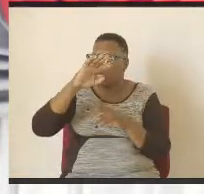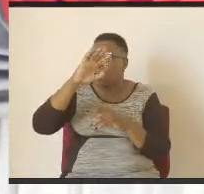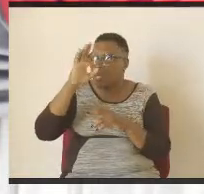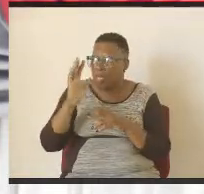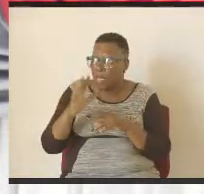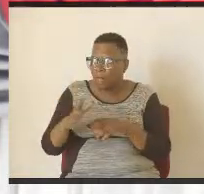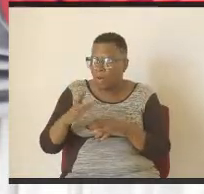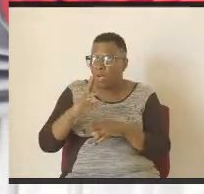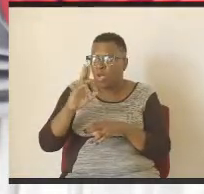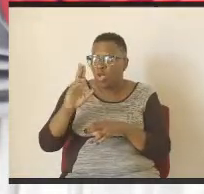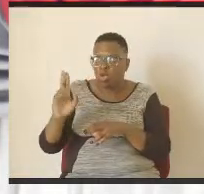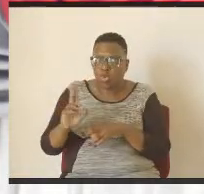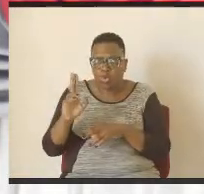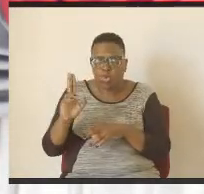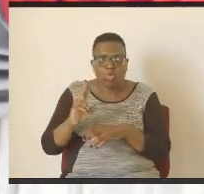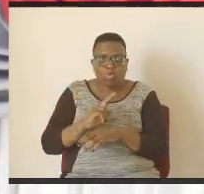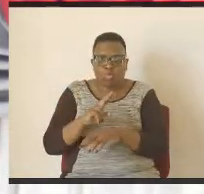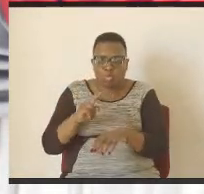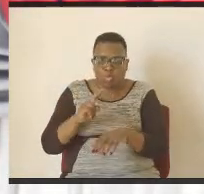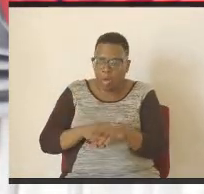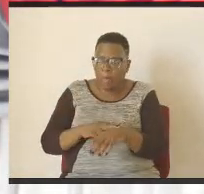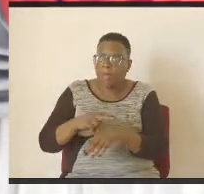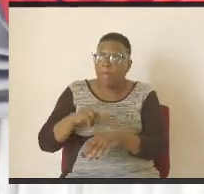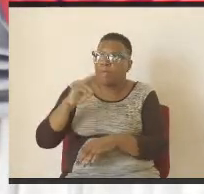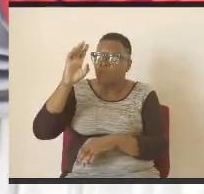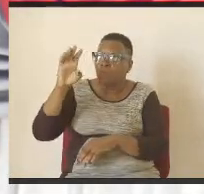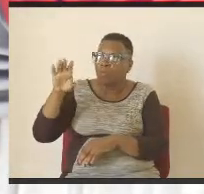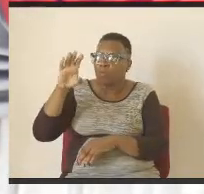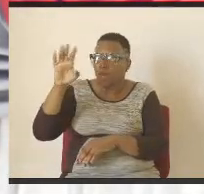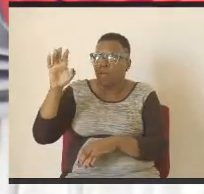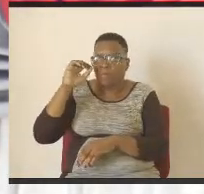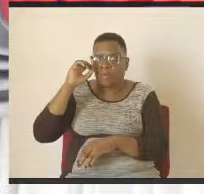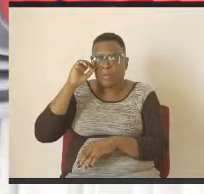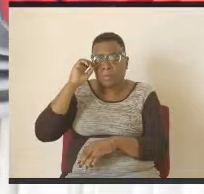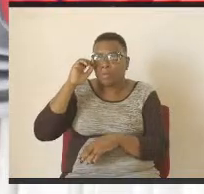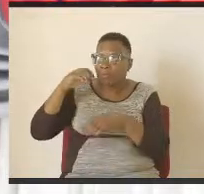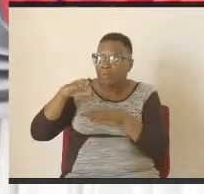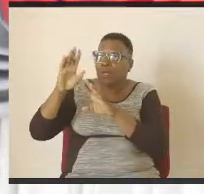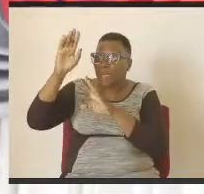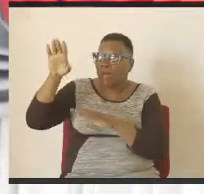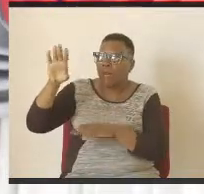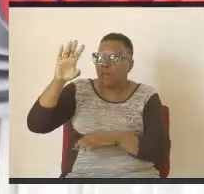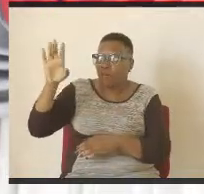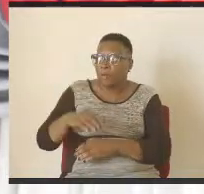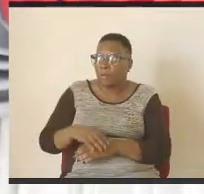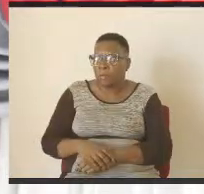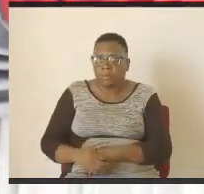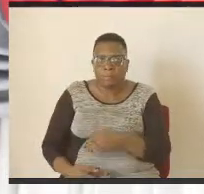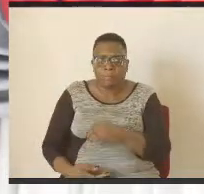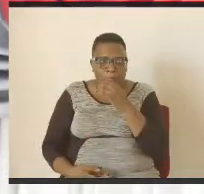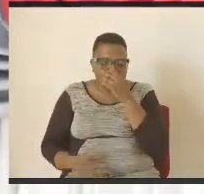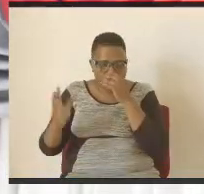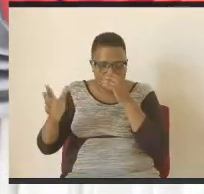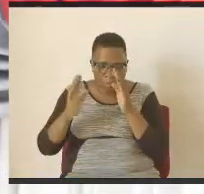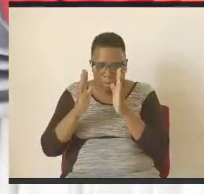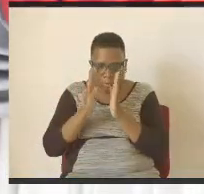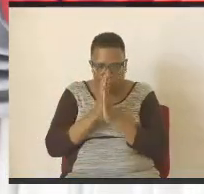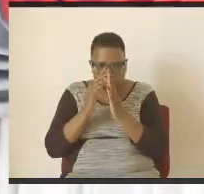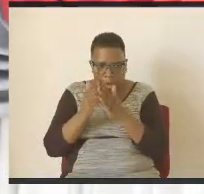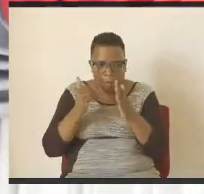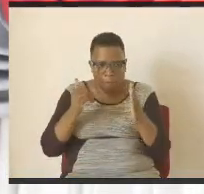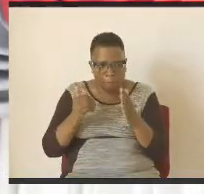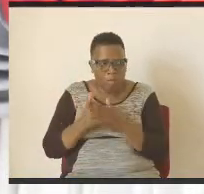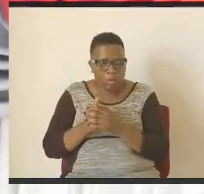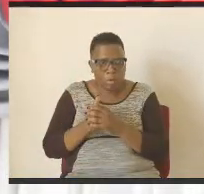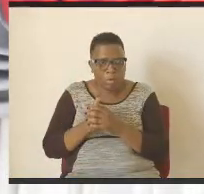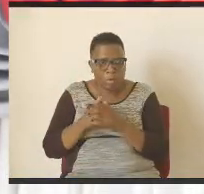Get Used to Calvary. Never get used to Calvary. Let's pray before we